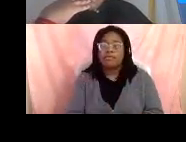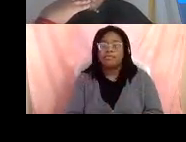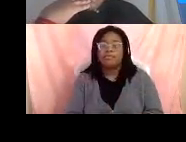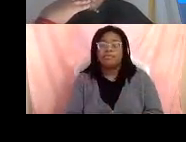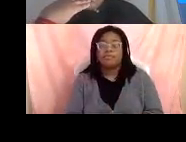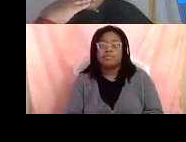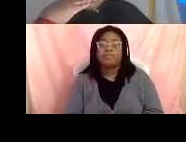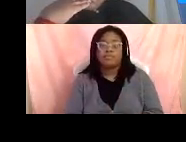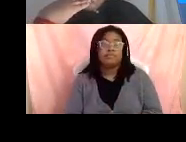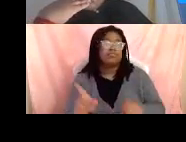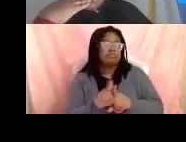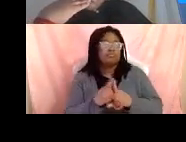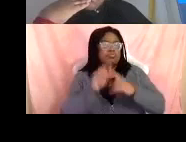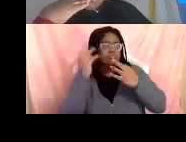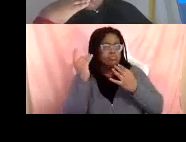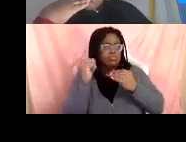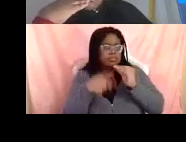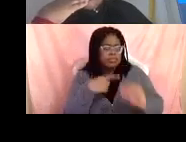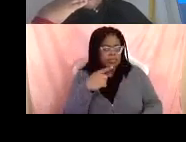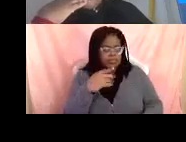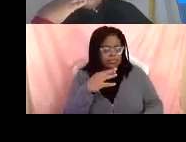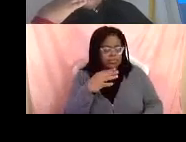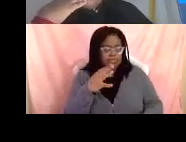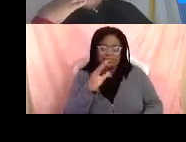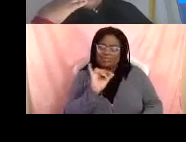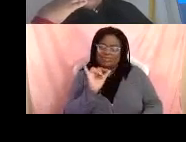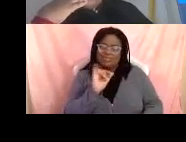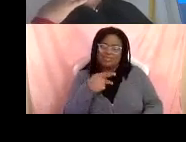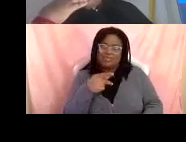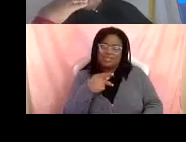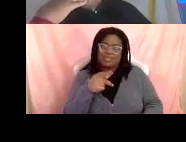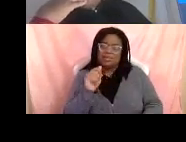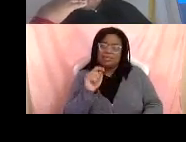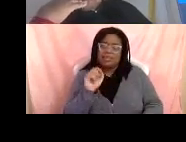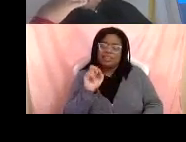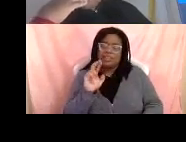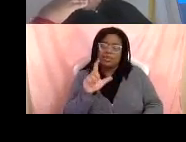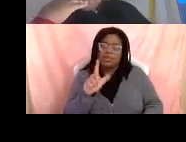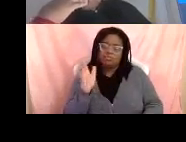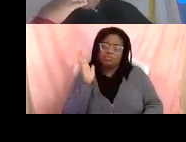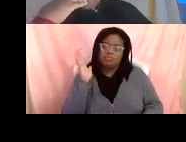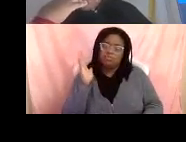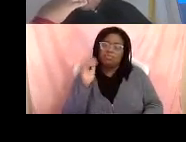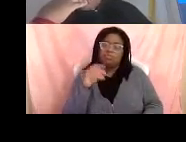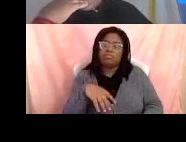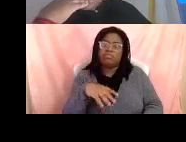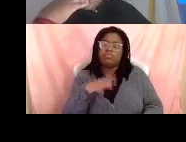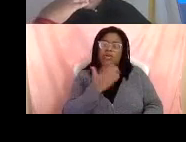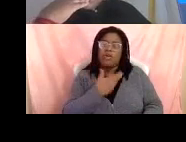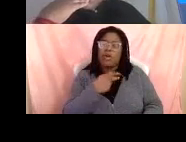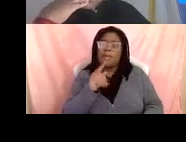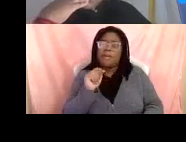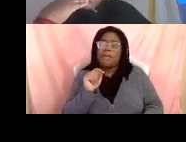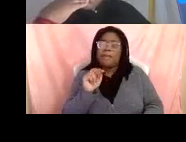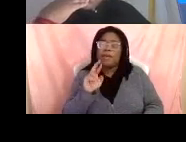And also thinking about, like you said, pastoral, or thinking about land or pastures,